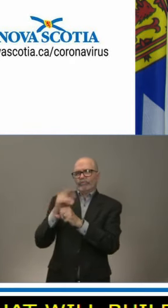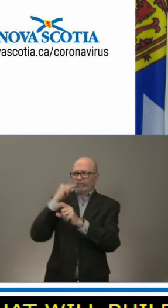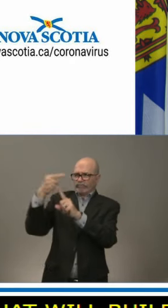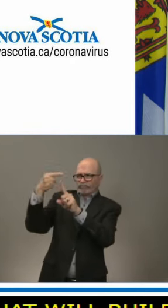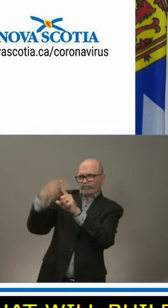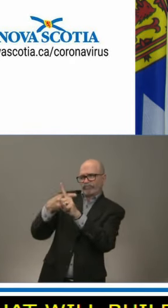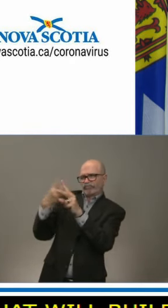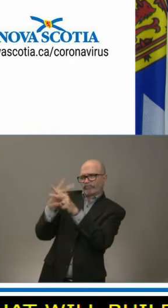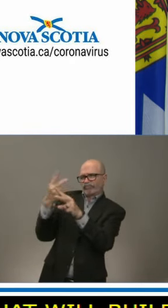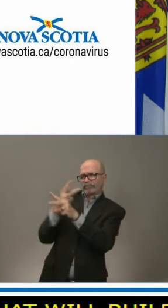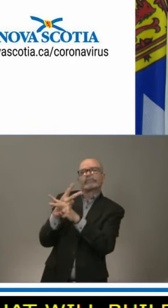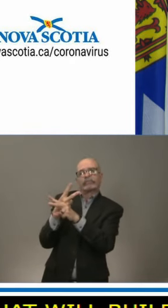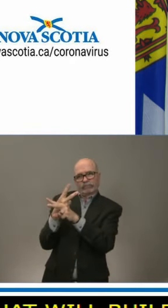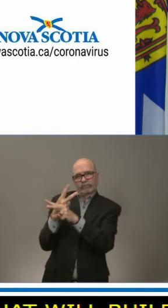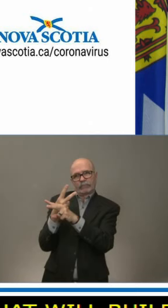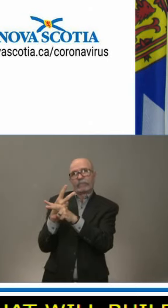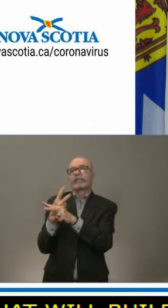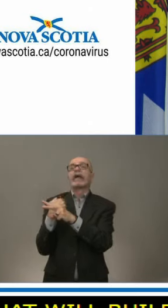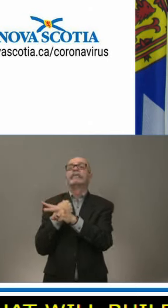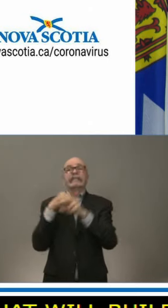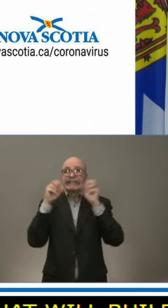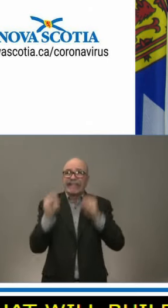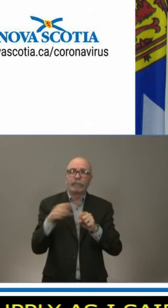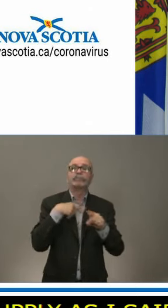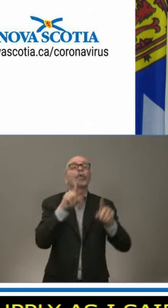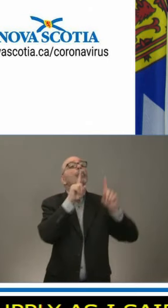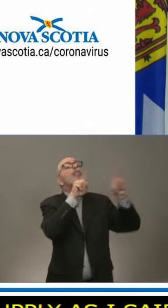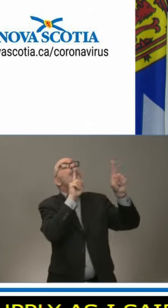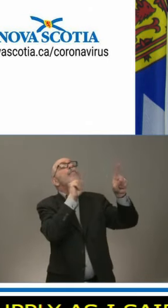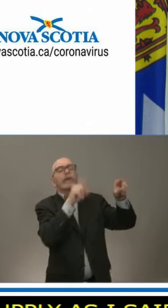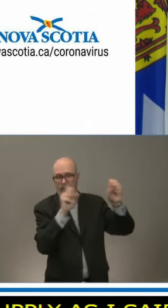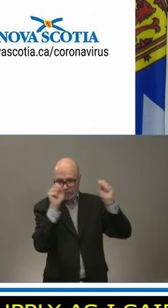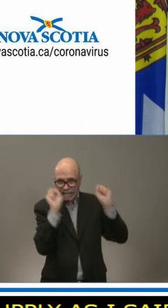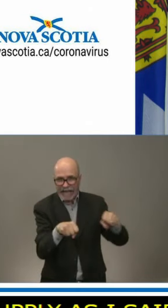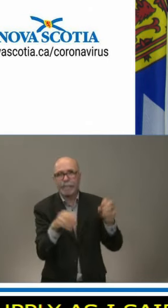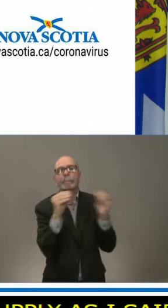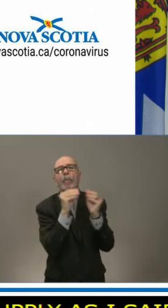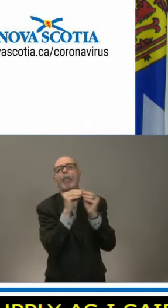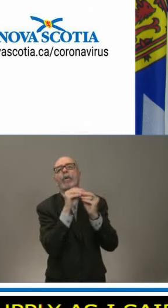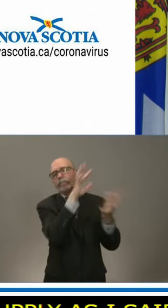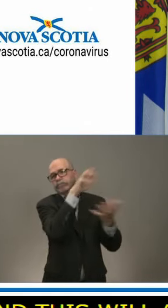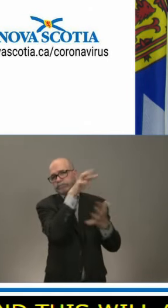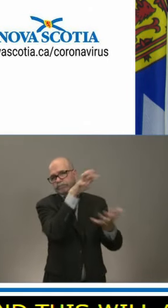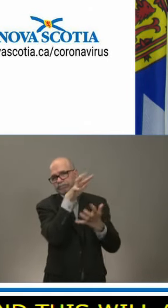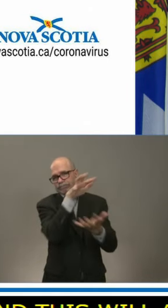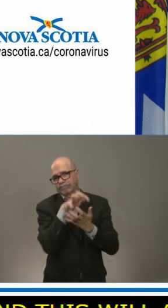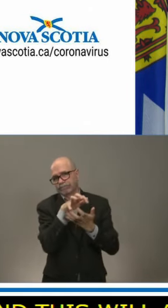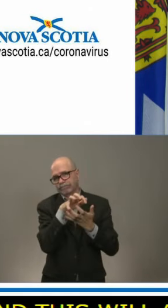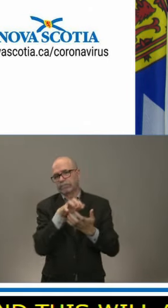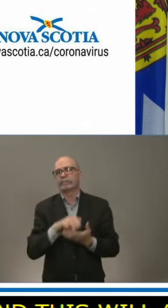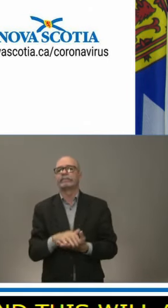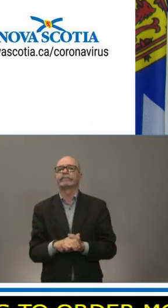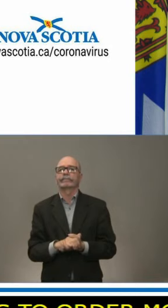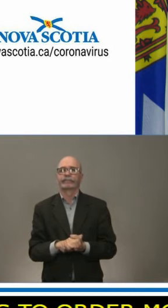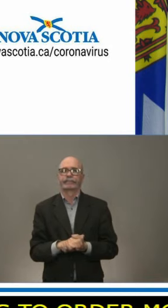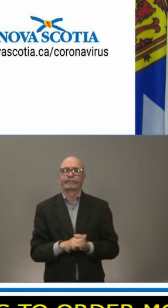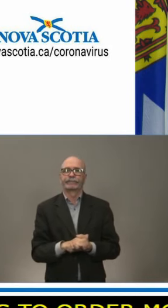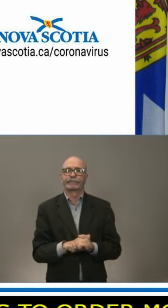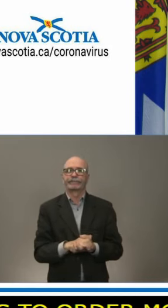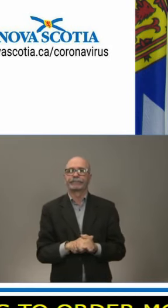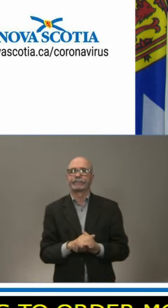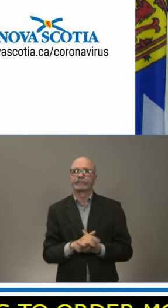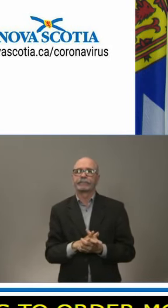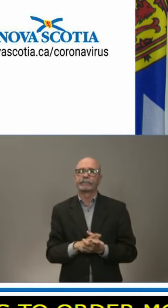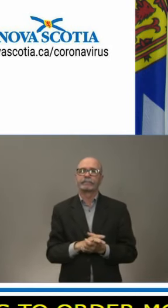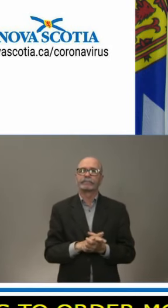for us to order more, which I'm sure, if required or need to be, we will. And I also want to say there are